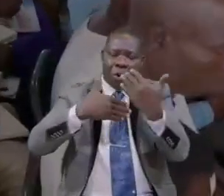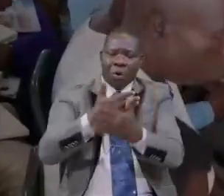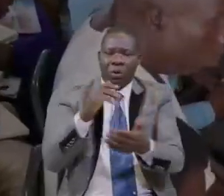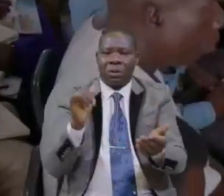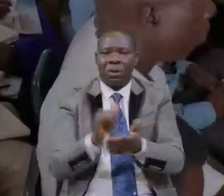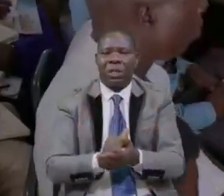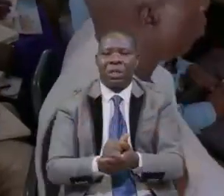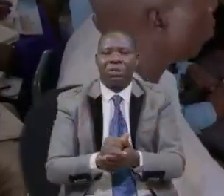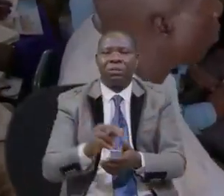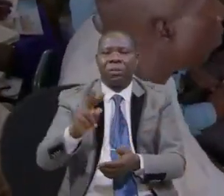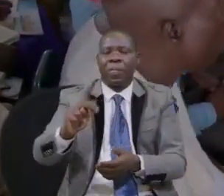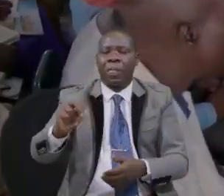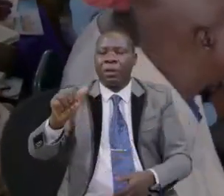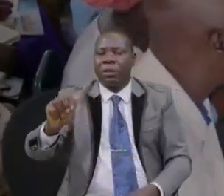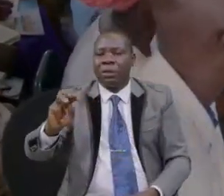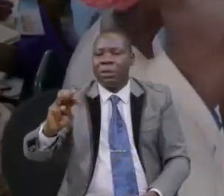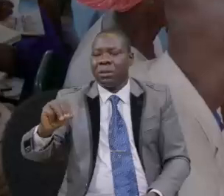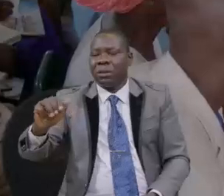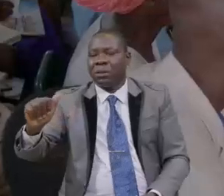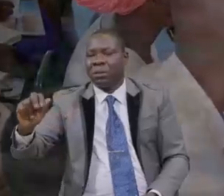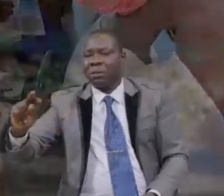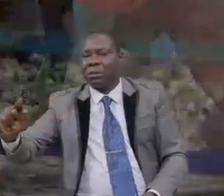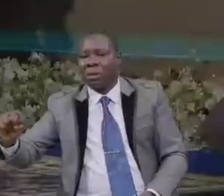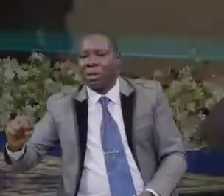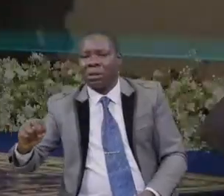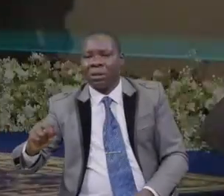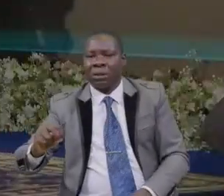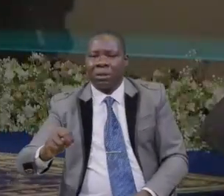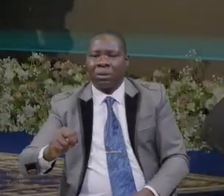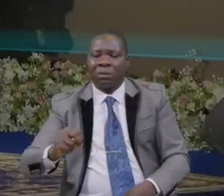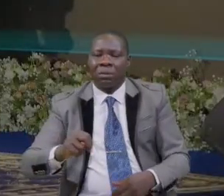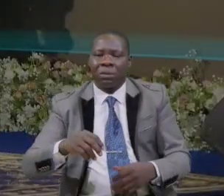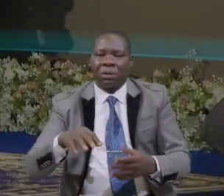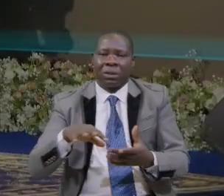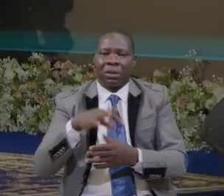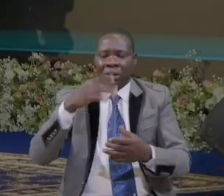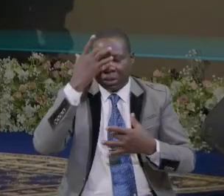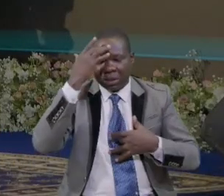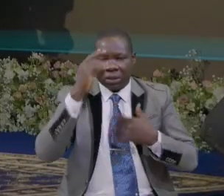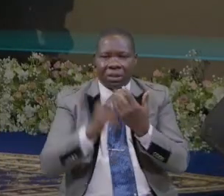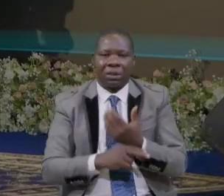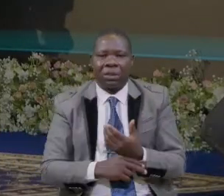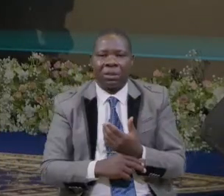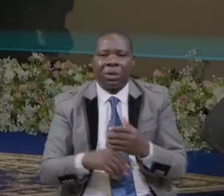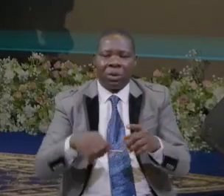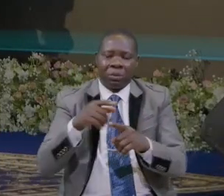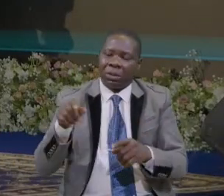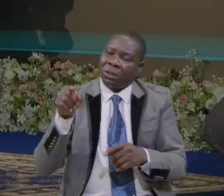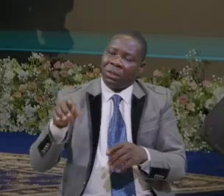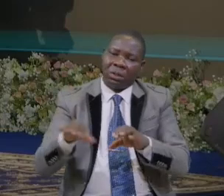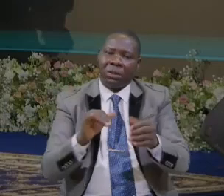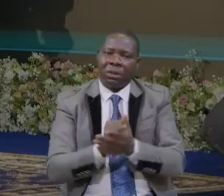Naaman was spewing out. I want you to do that. That whatever people